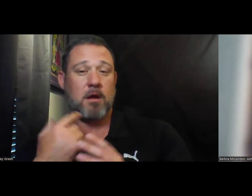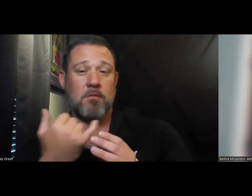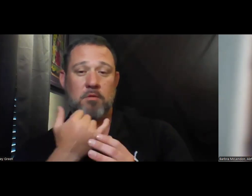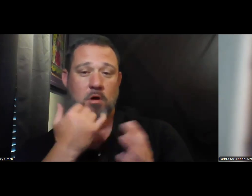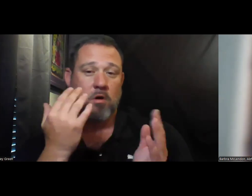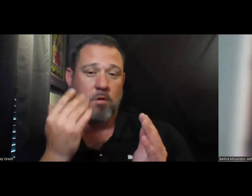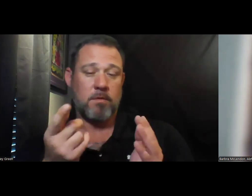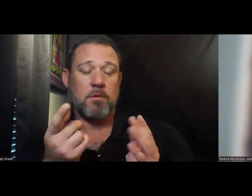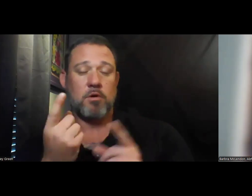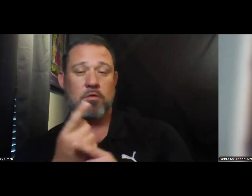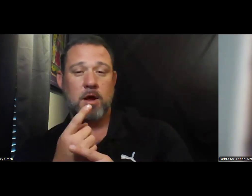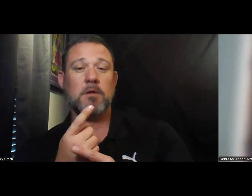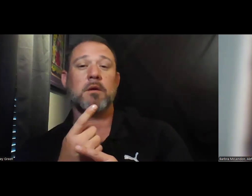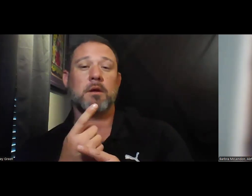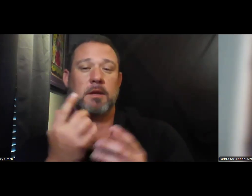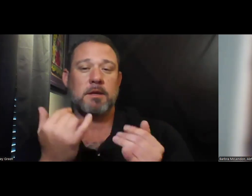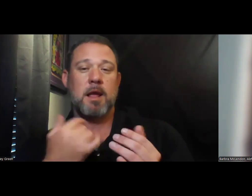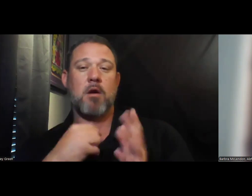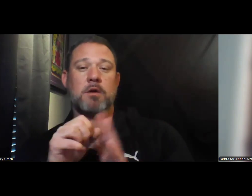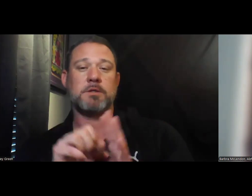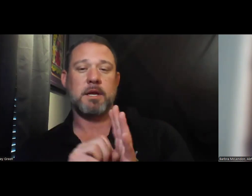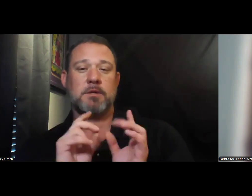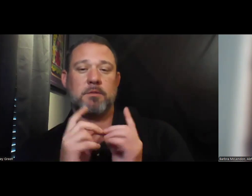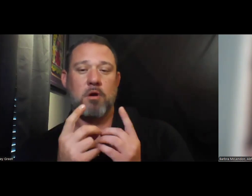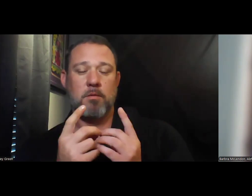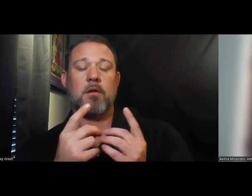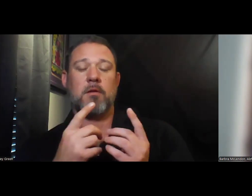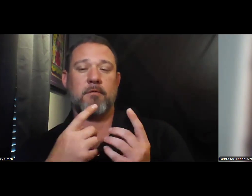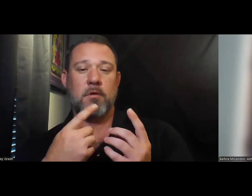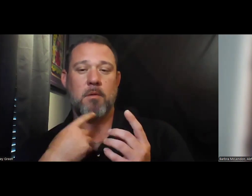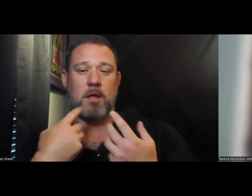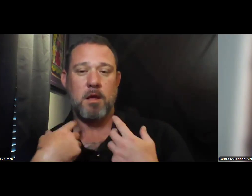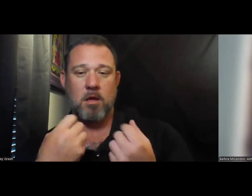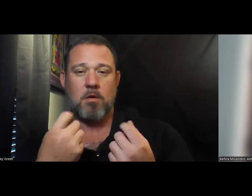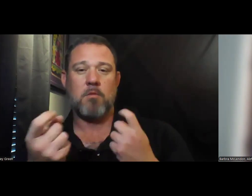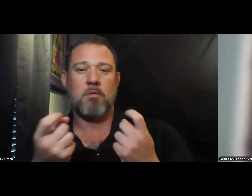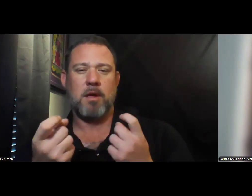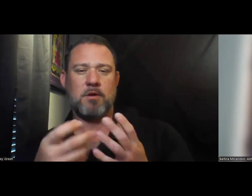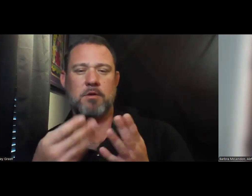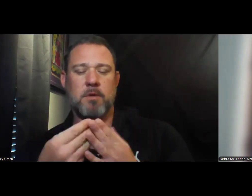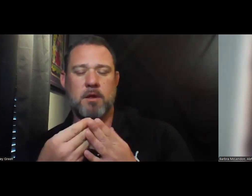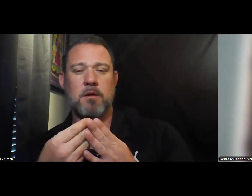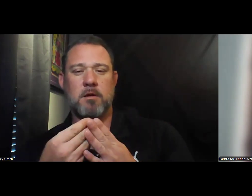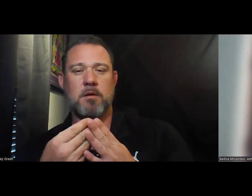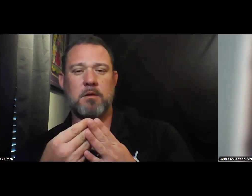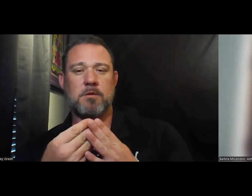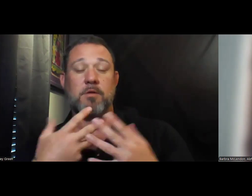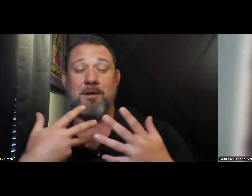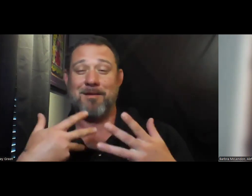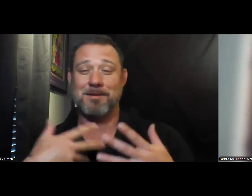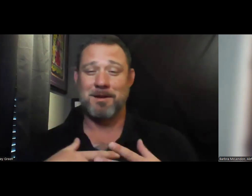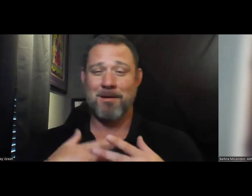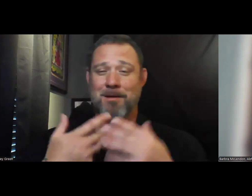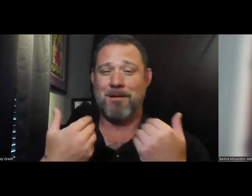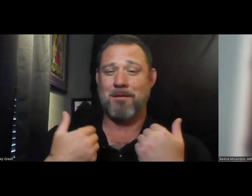here will correct me, is that it is now our state's Department of Public Health that is going to be managing those prevention dollars. So the anxiety that we